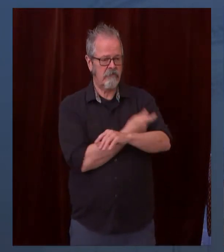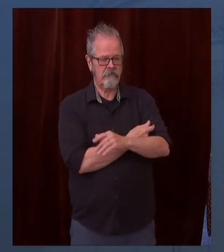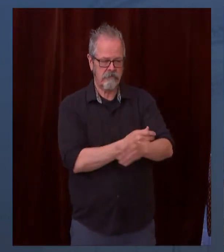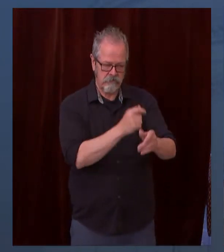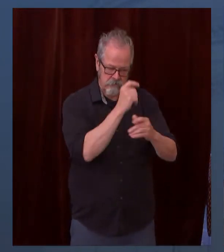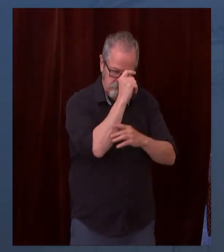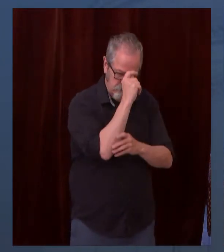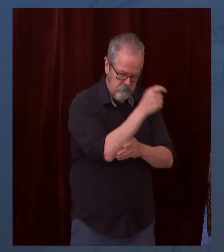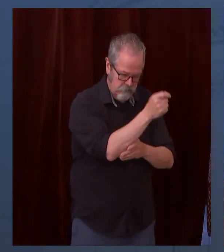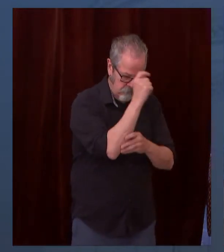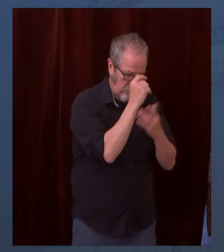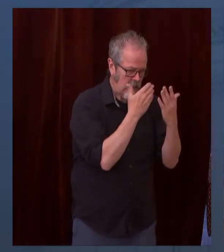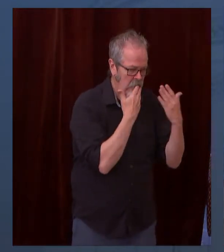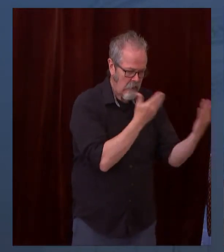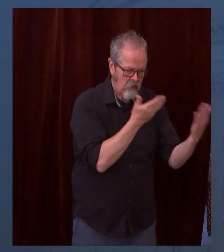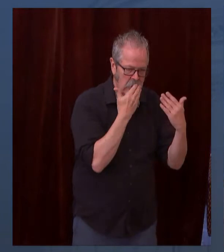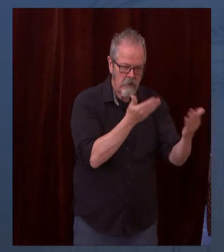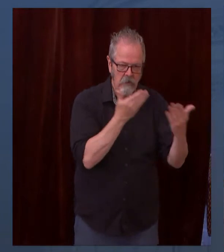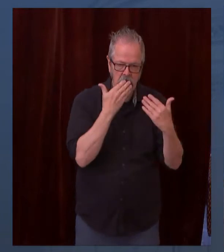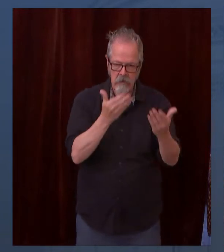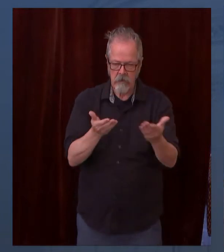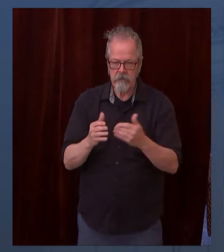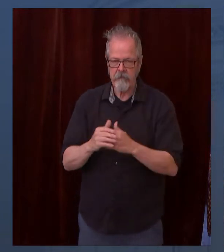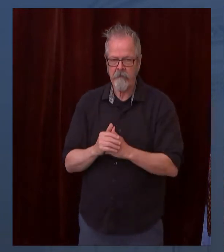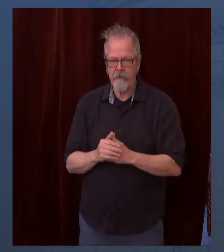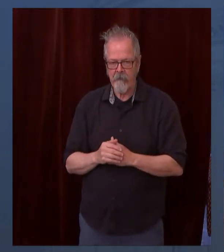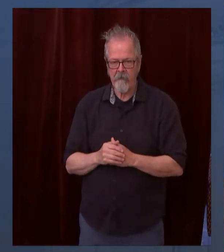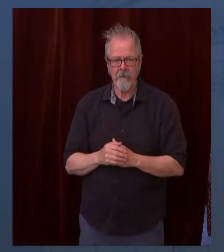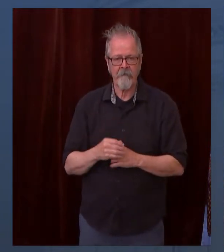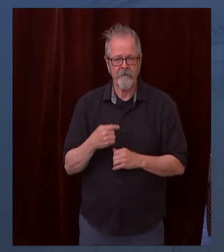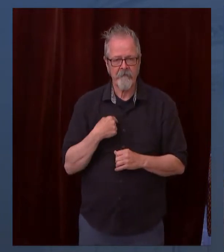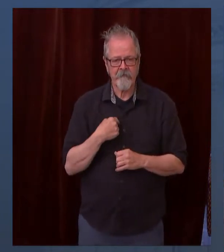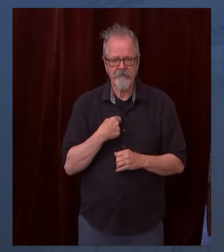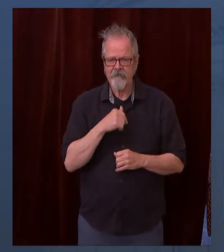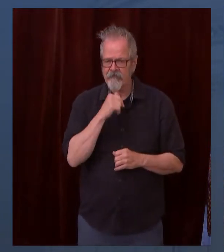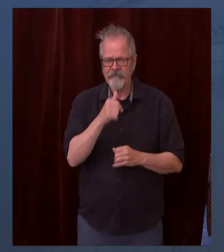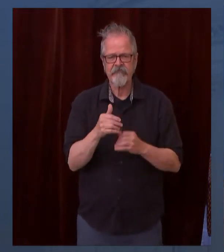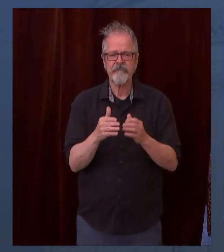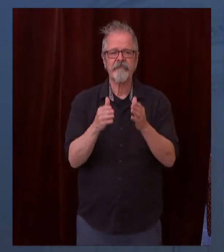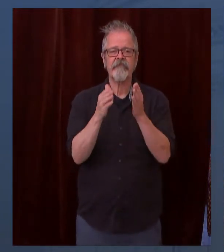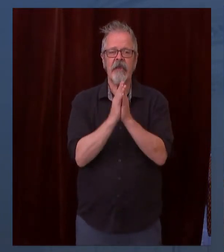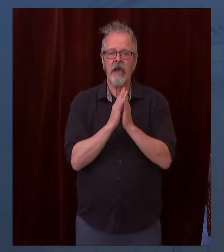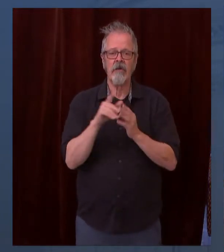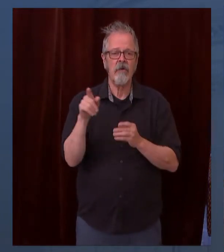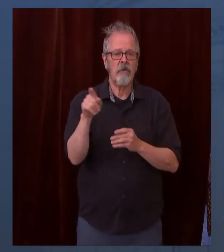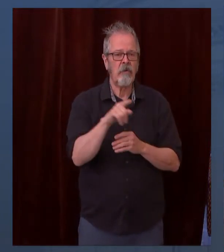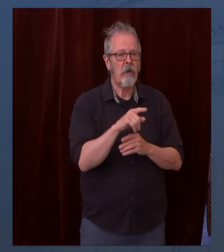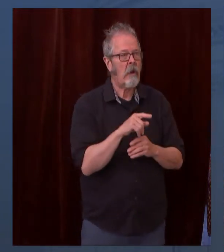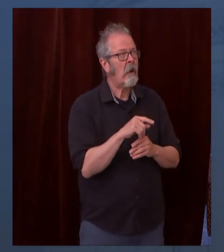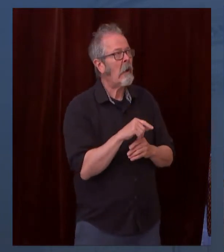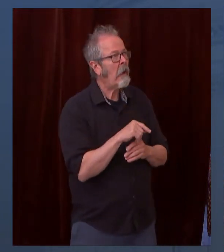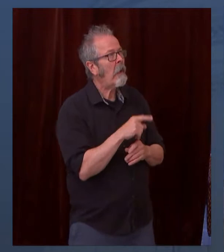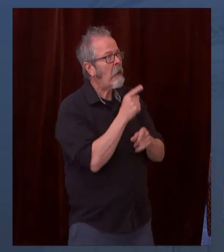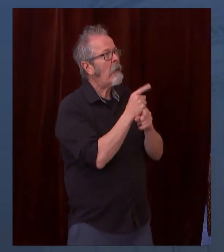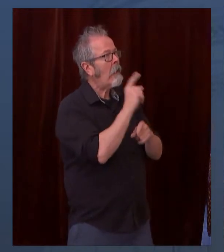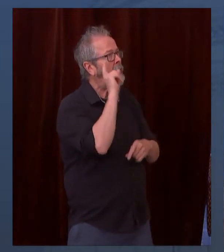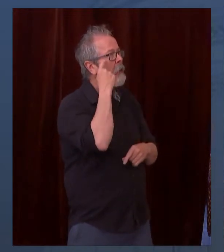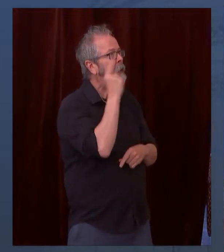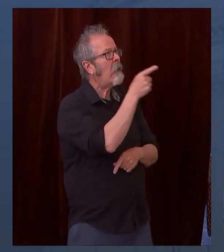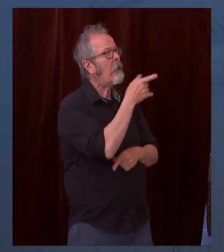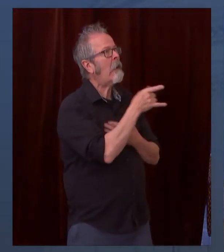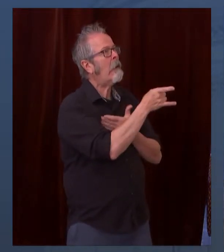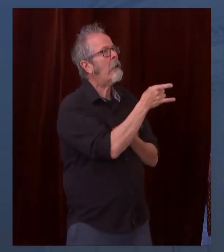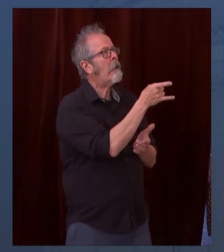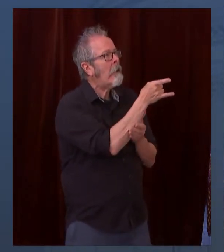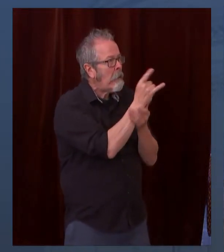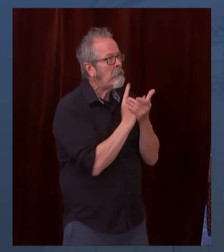I'm not asking people to listen to the governor, I'm asking them to listen to the facts here. And the facts are is if we don't want our hospitals to be